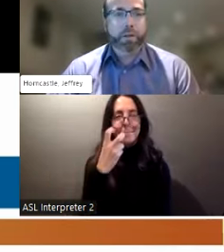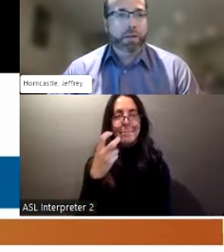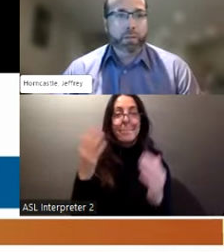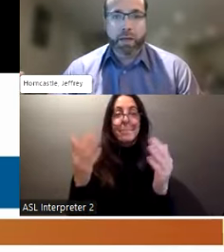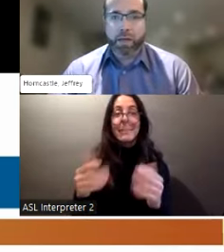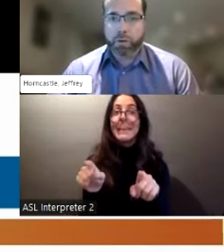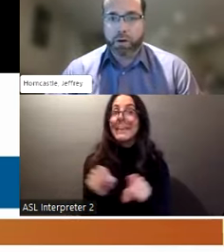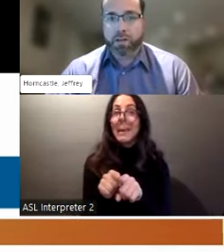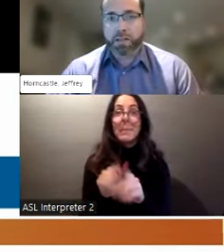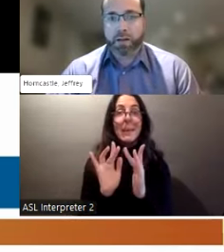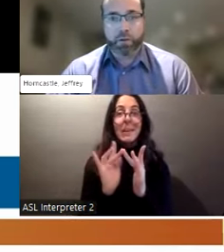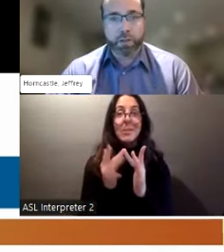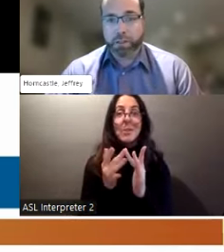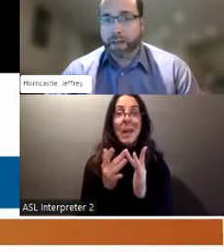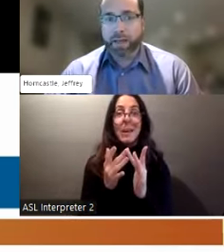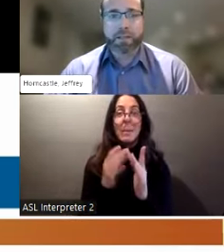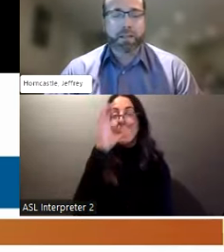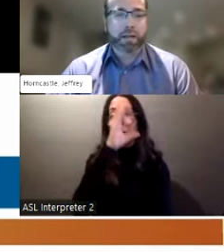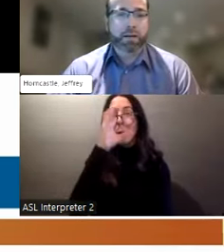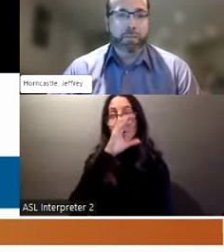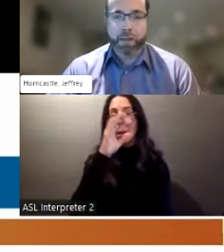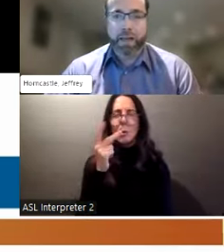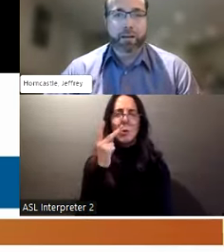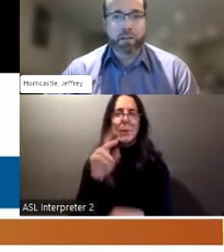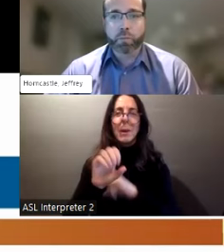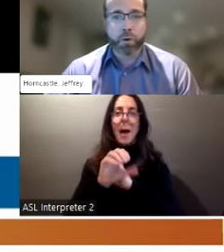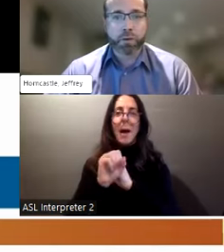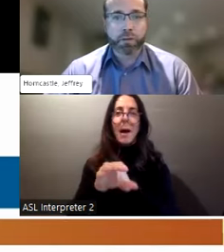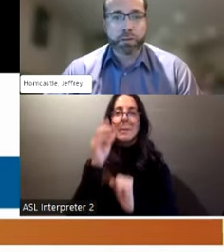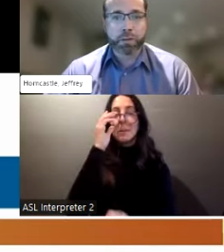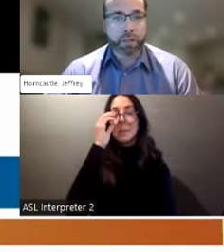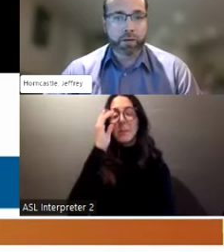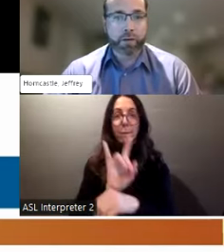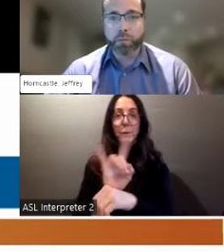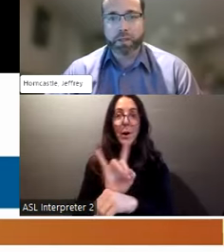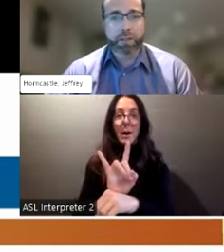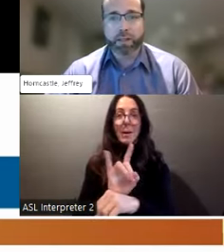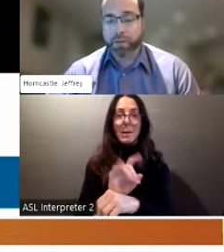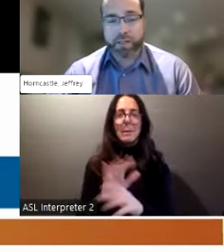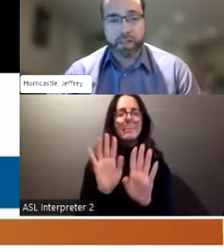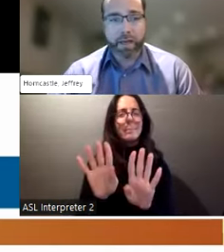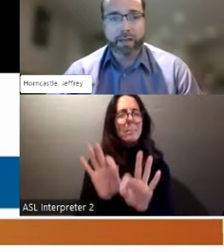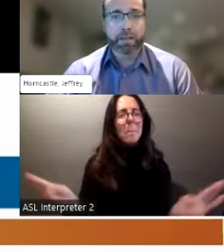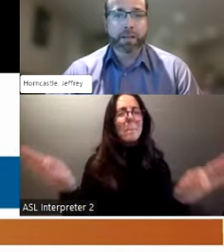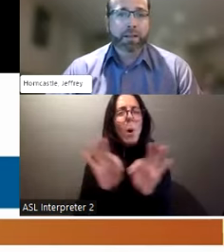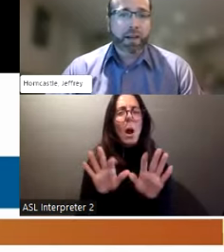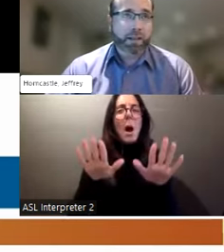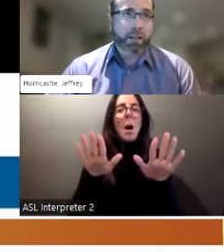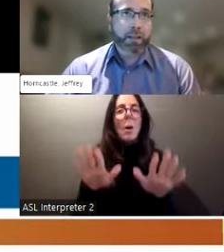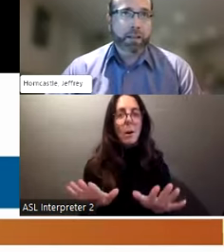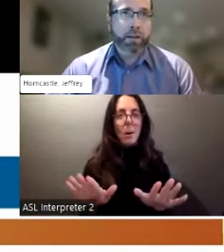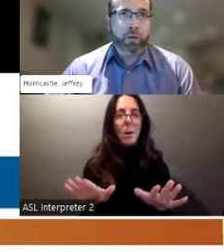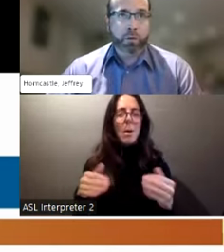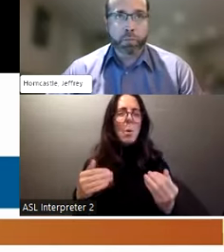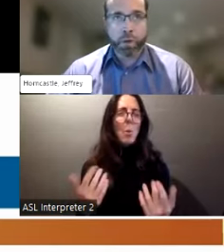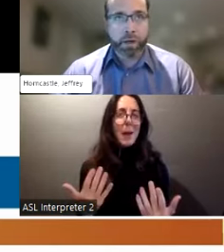web, and you may come across fraudulent ads. Again, so important to take your time with anything. If you see an ad, I think,